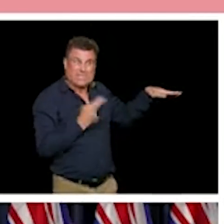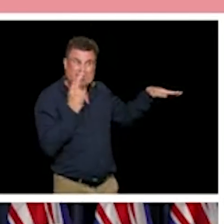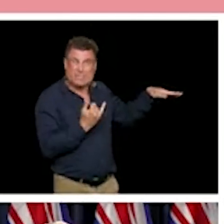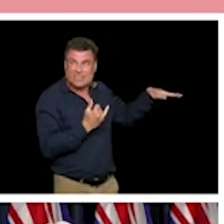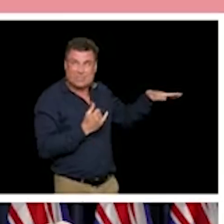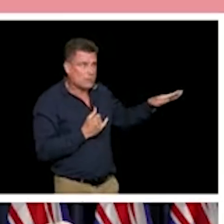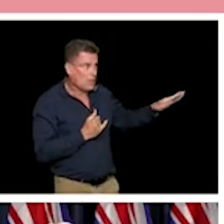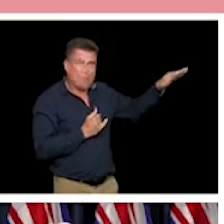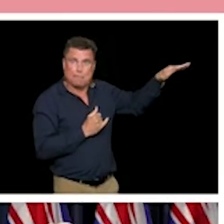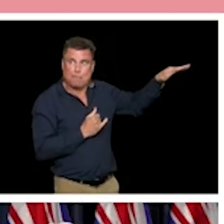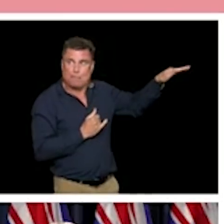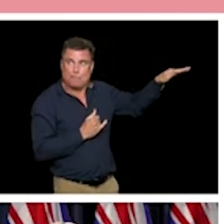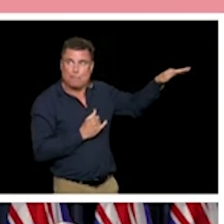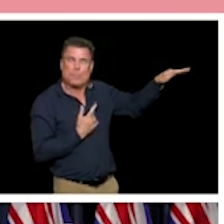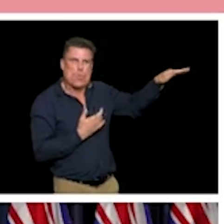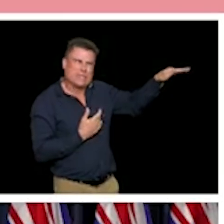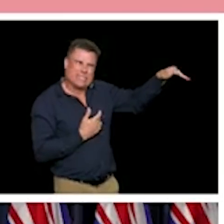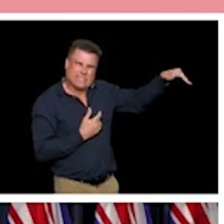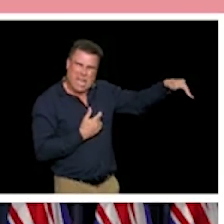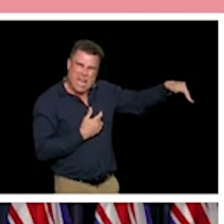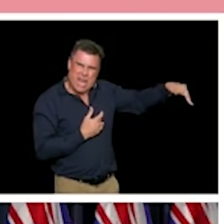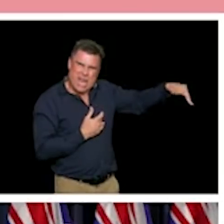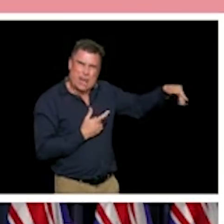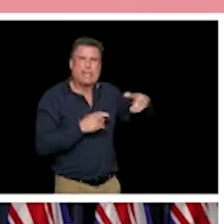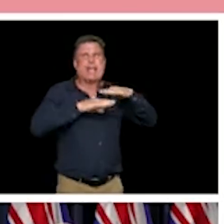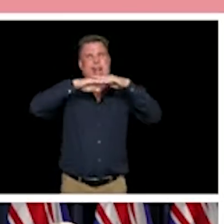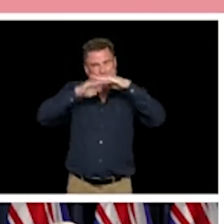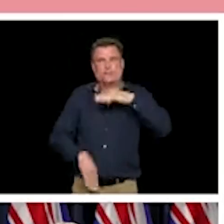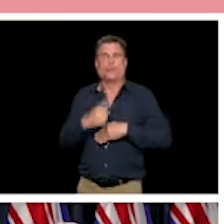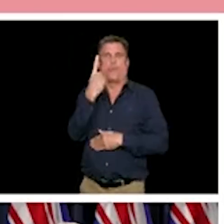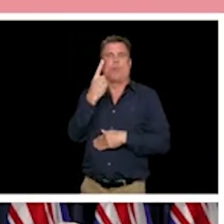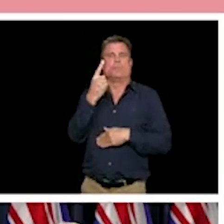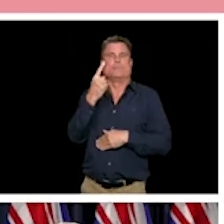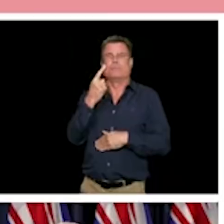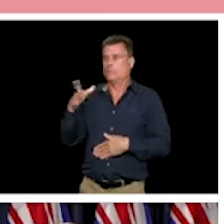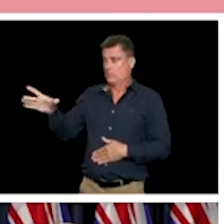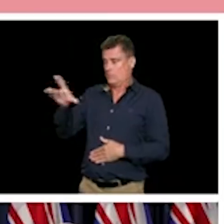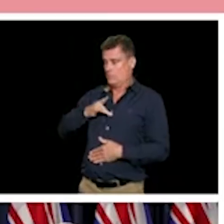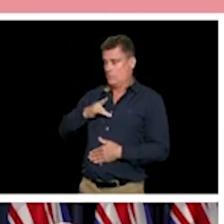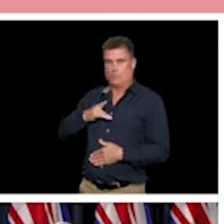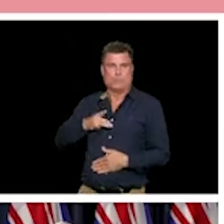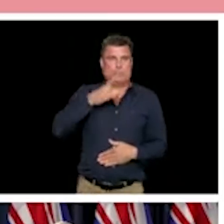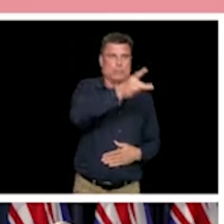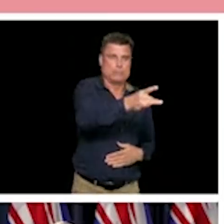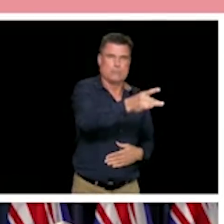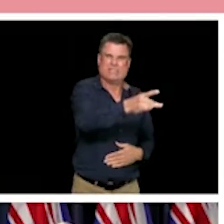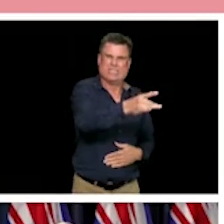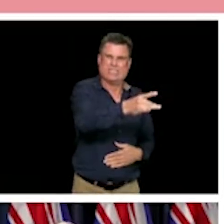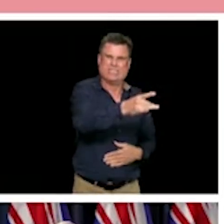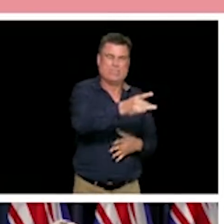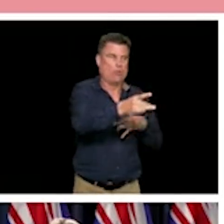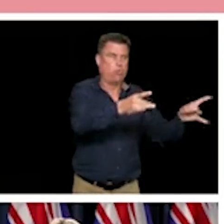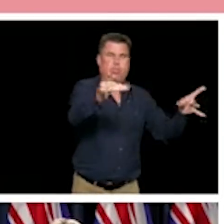And we are now starting on a bit of an upwards swing again, and we need to pay attention to that. When